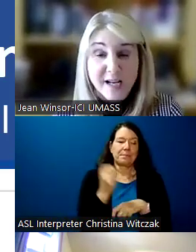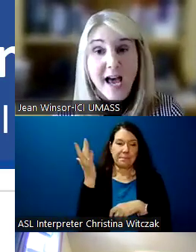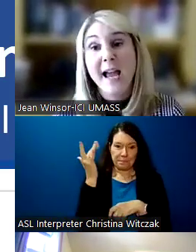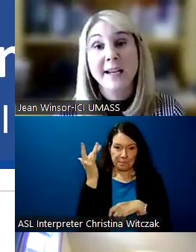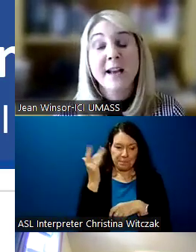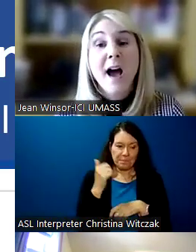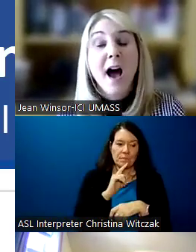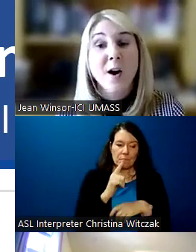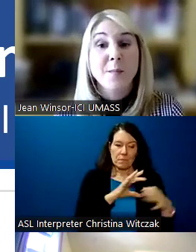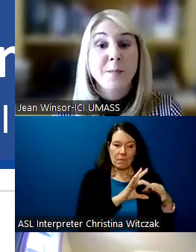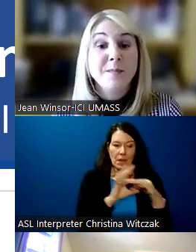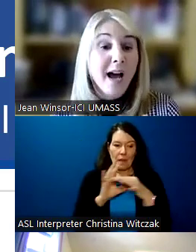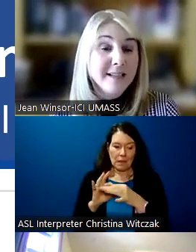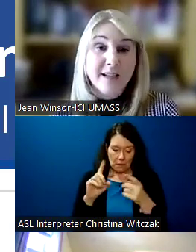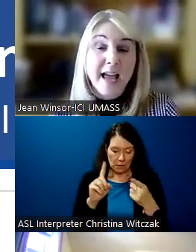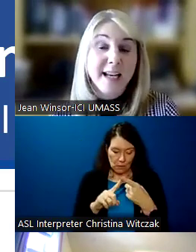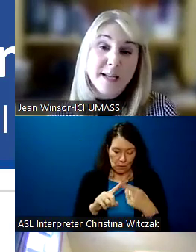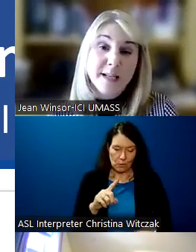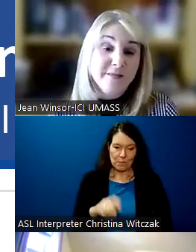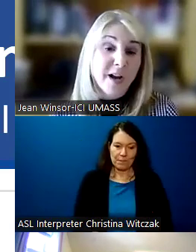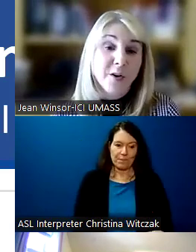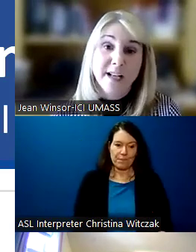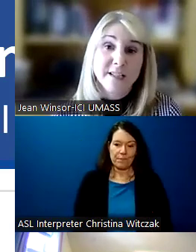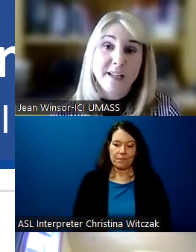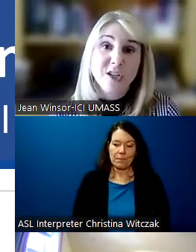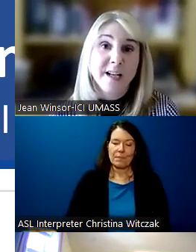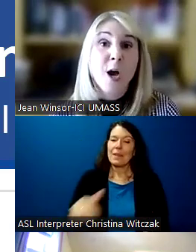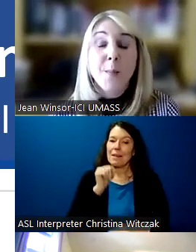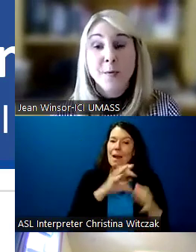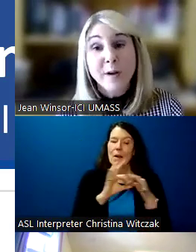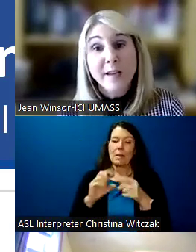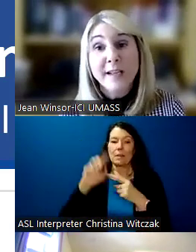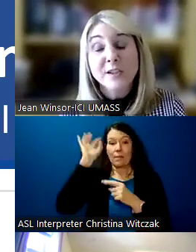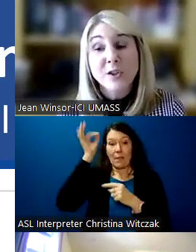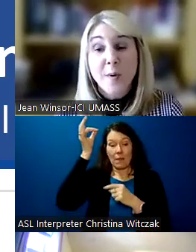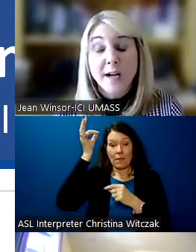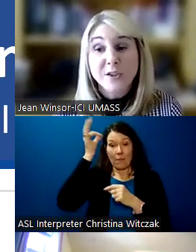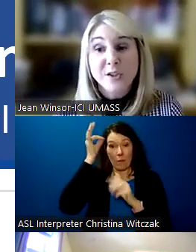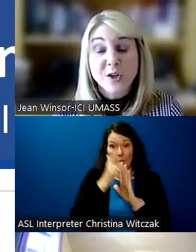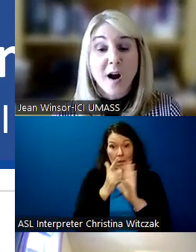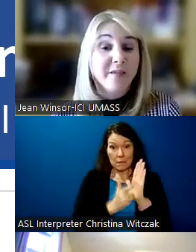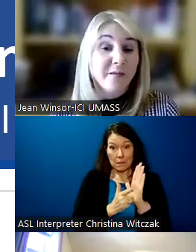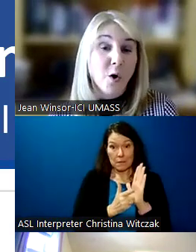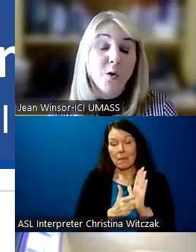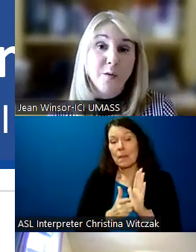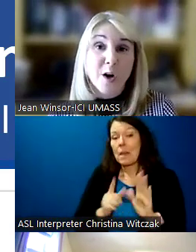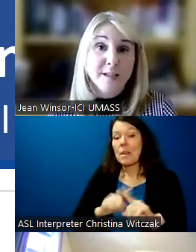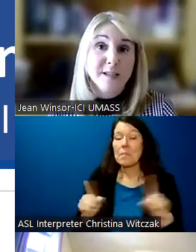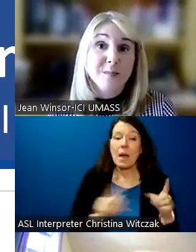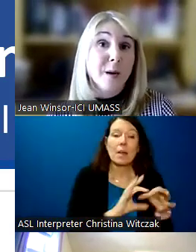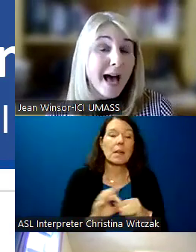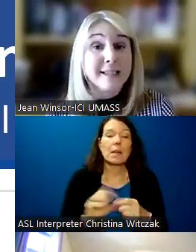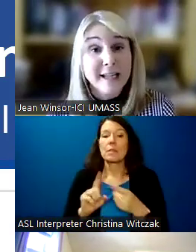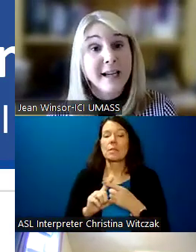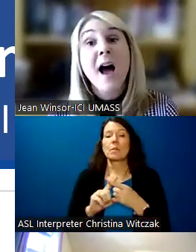much tied not to any piece of federal legislation, but really so much to our local VR